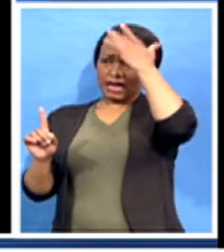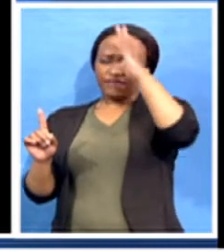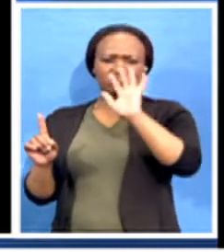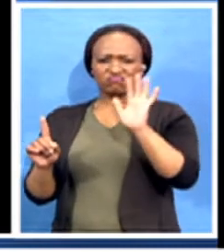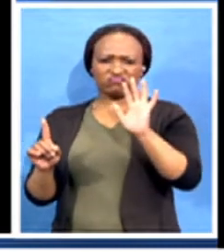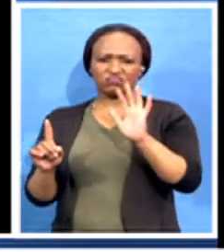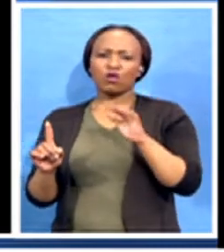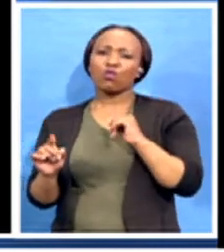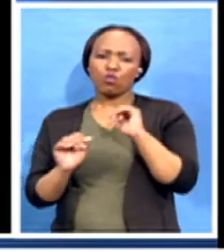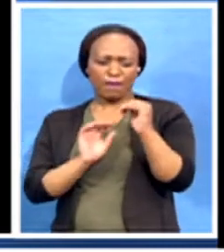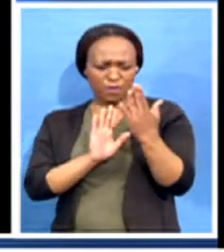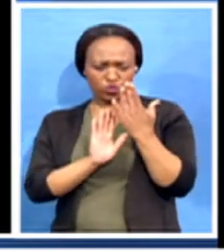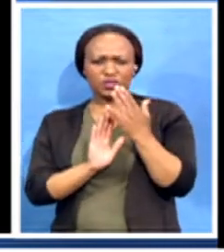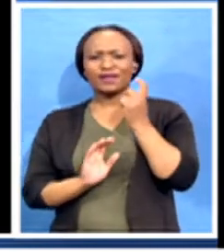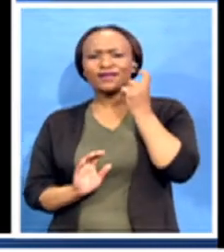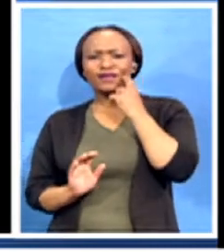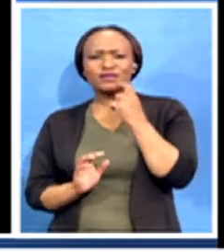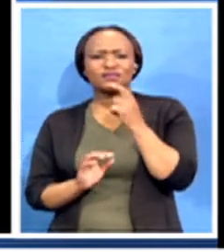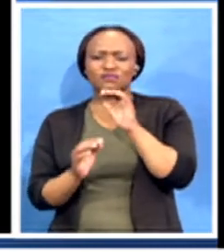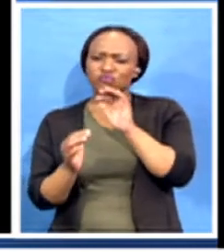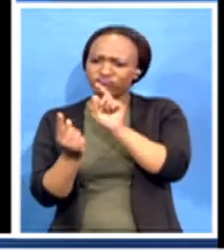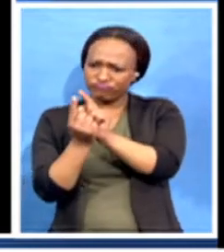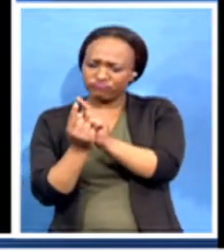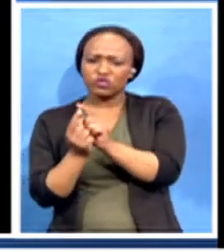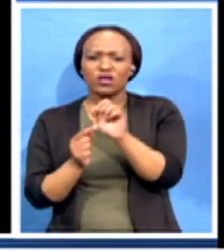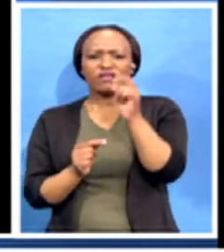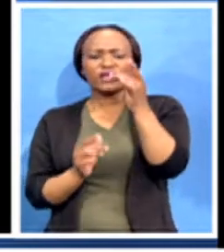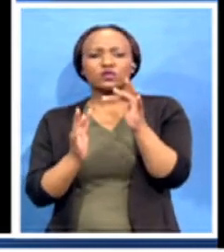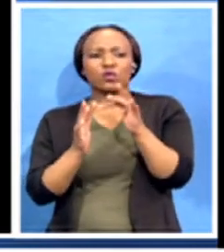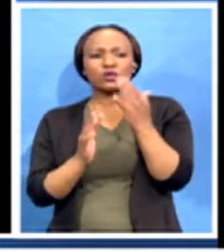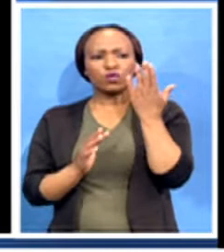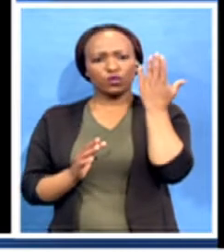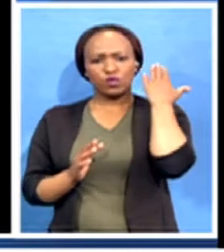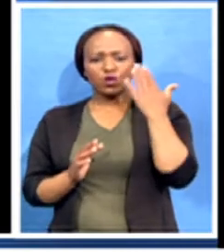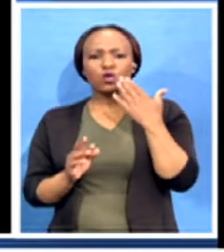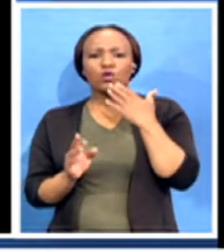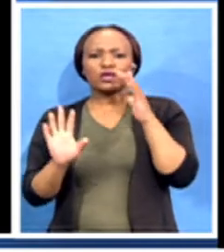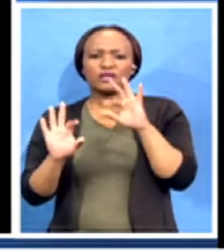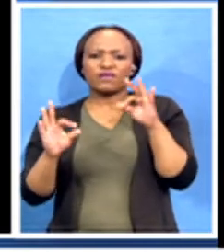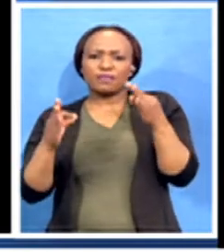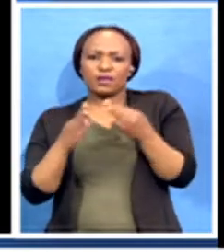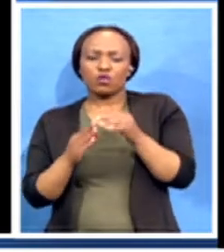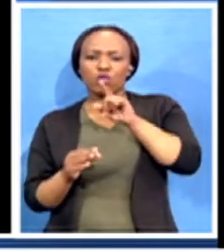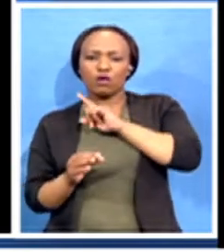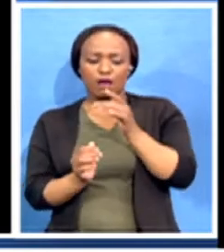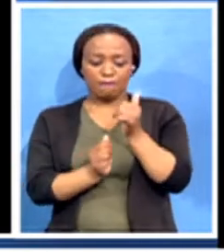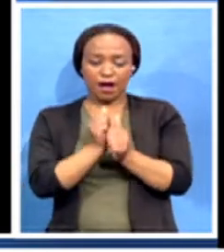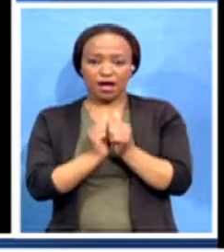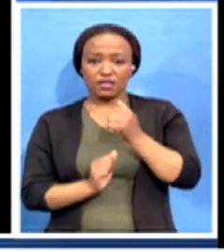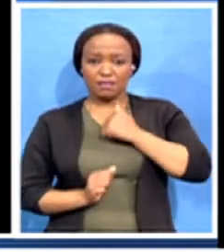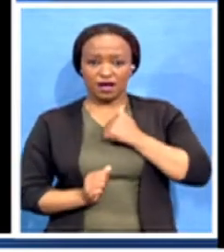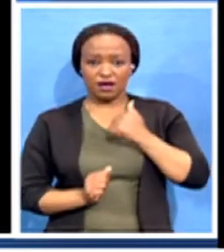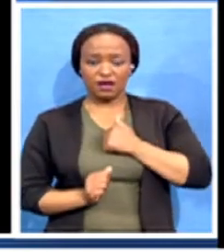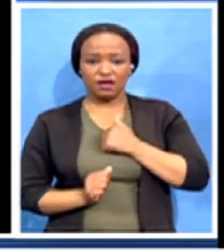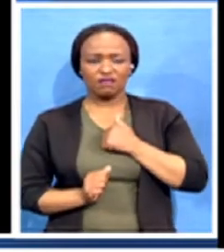Very approachable person. My first contact was through my own family when my brother, who is